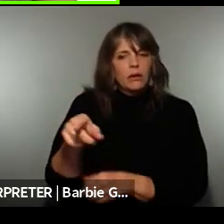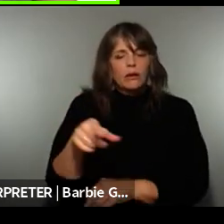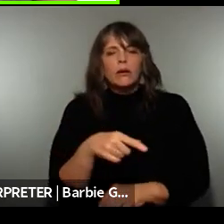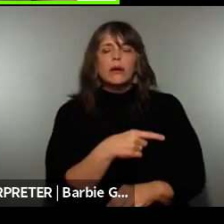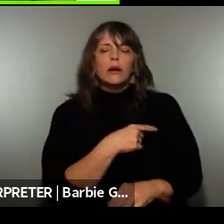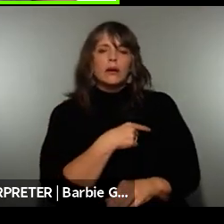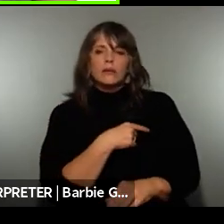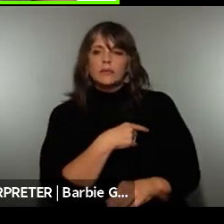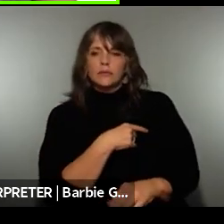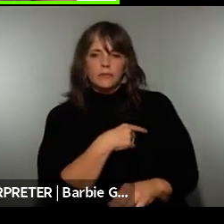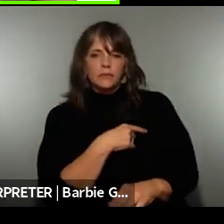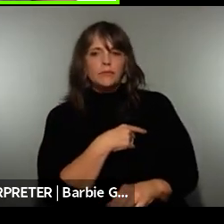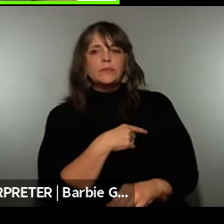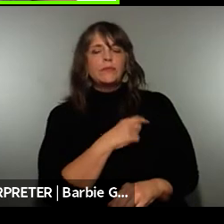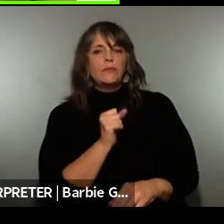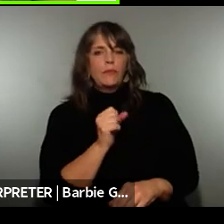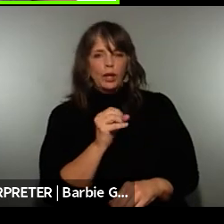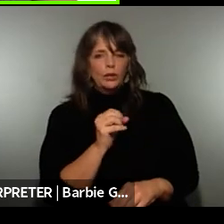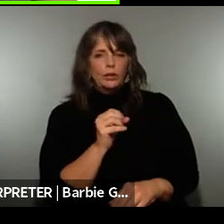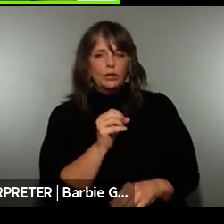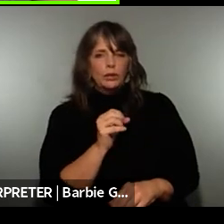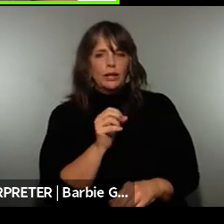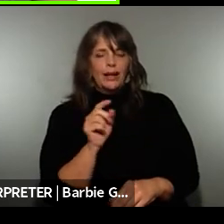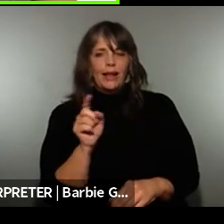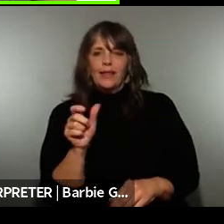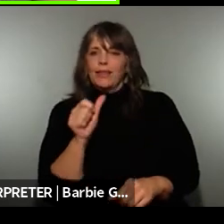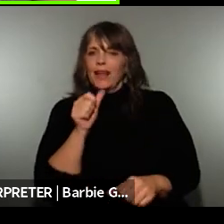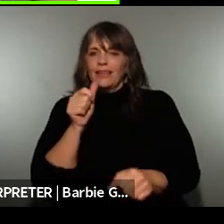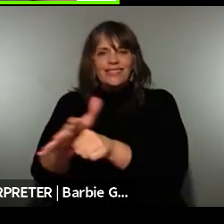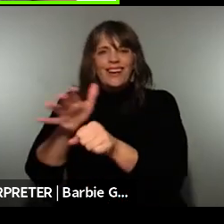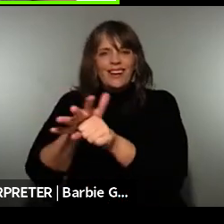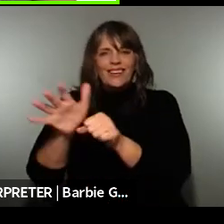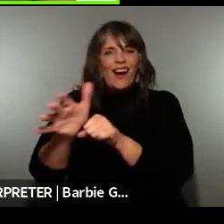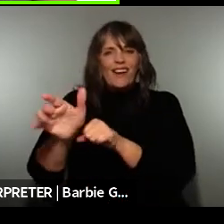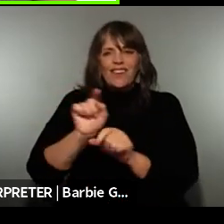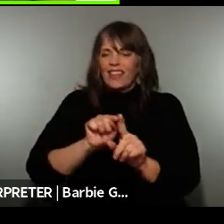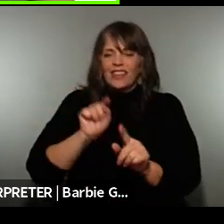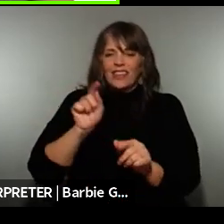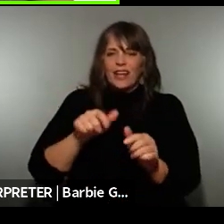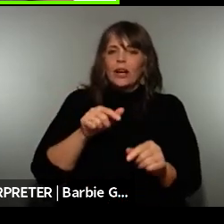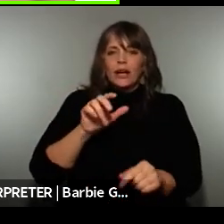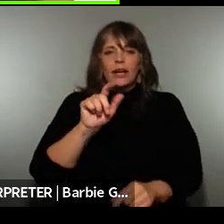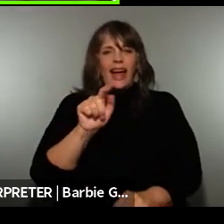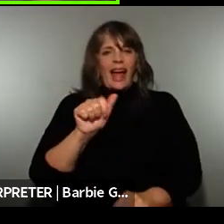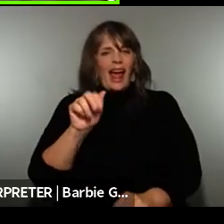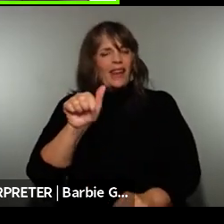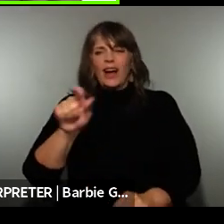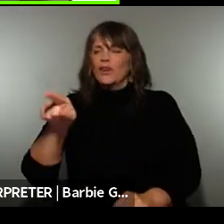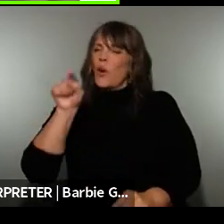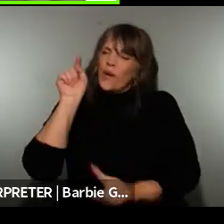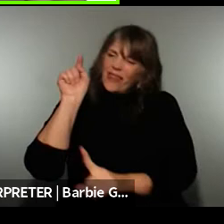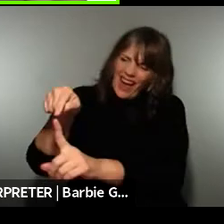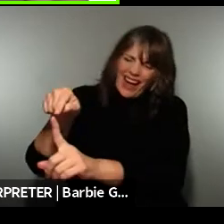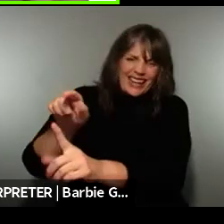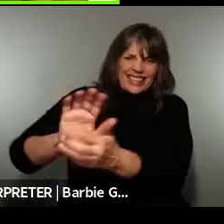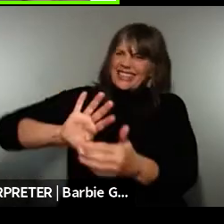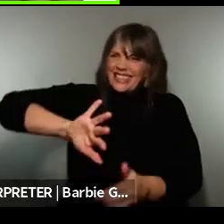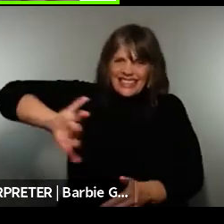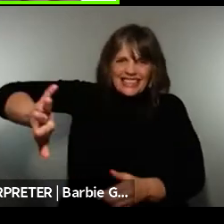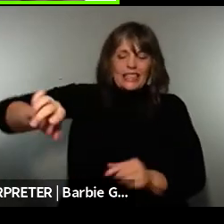it. That's so far from it. I can't even, like, it's so far from it. And I think that we're seeing a moment right now